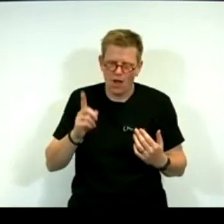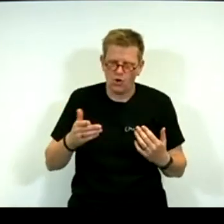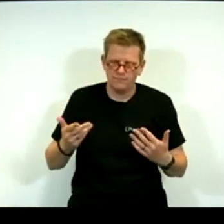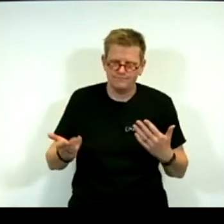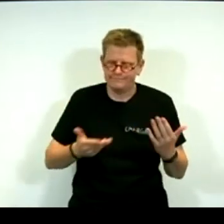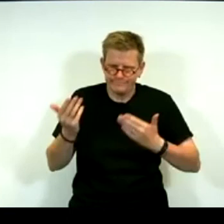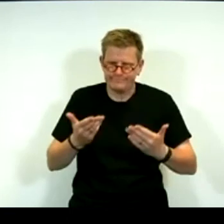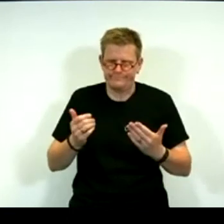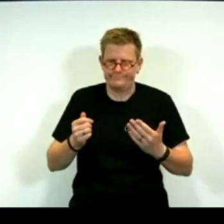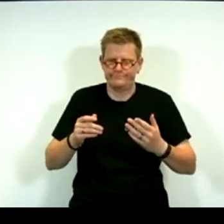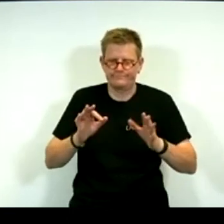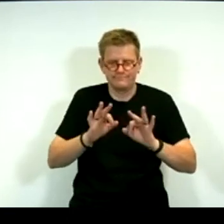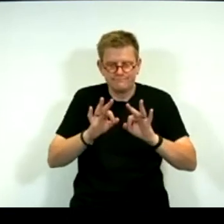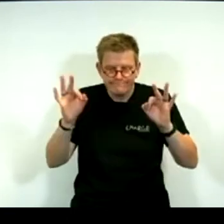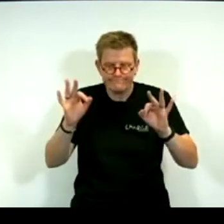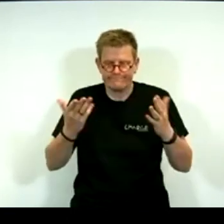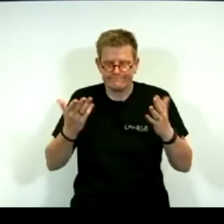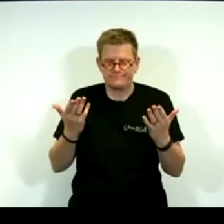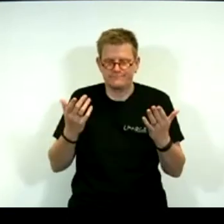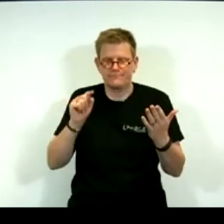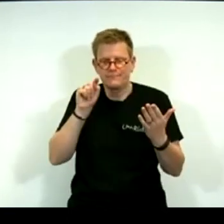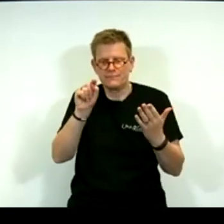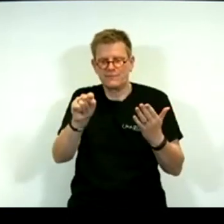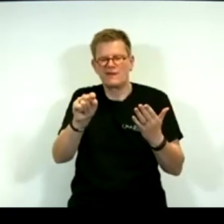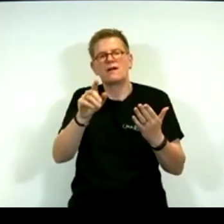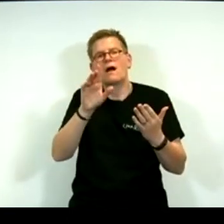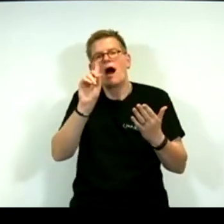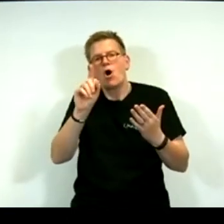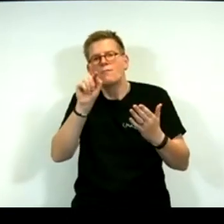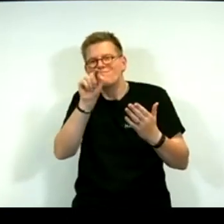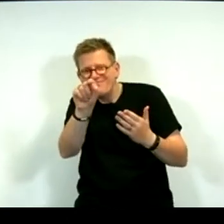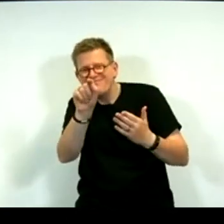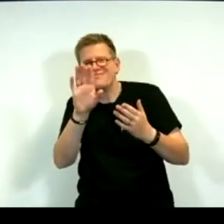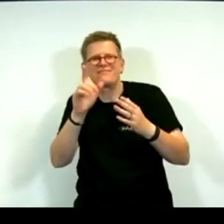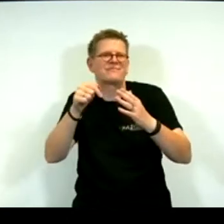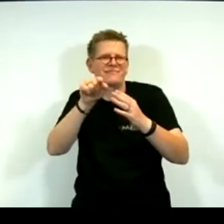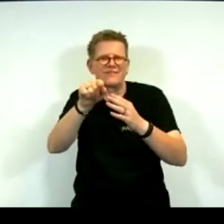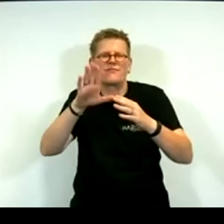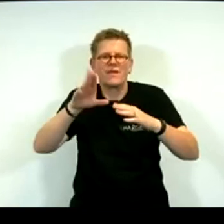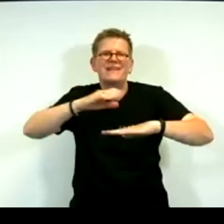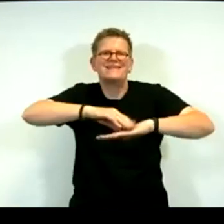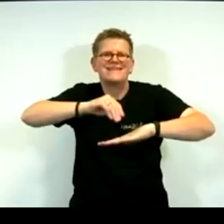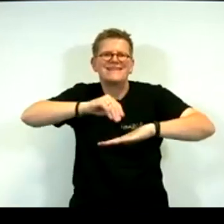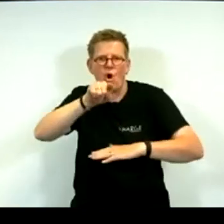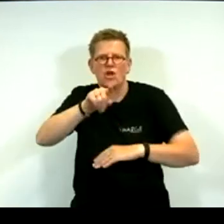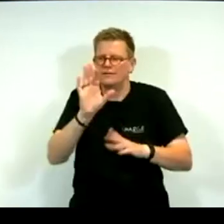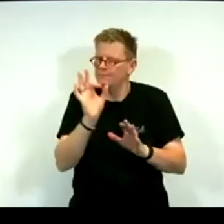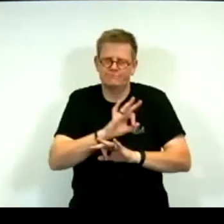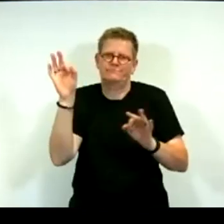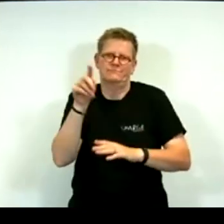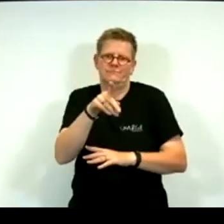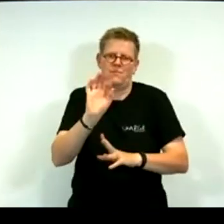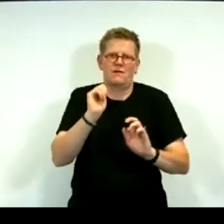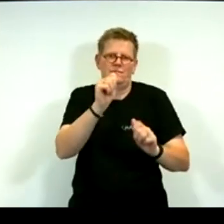up with all kinds of activities. The little room I showed where you can present things over the child as she's on her